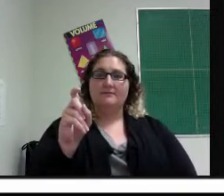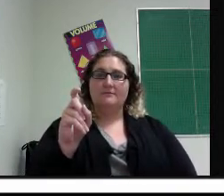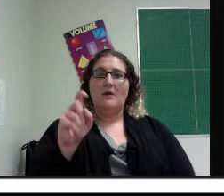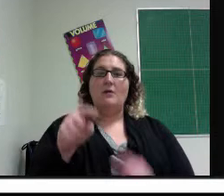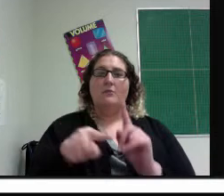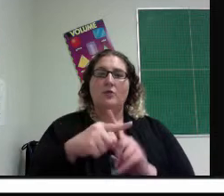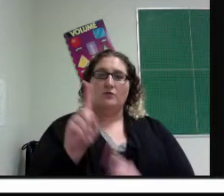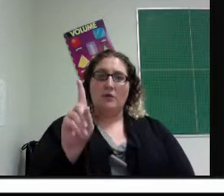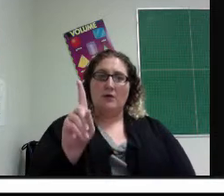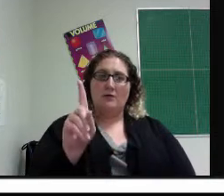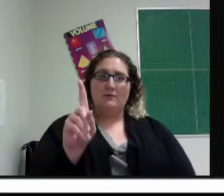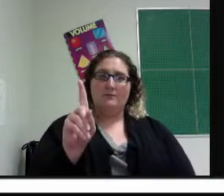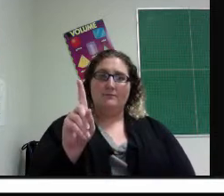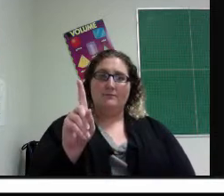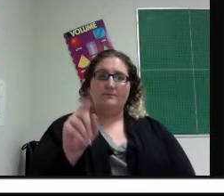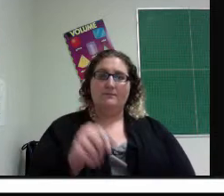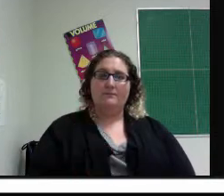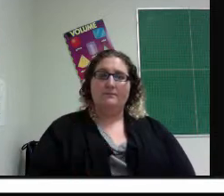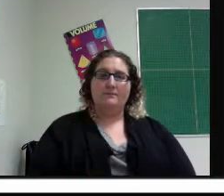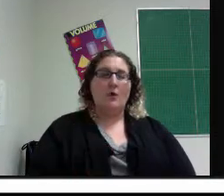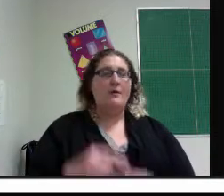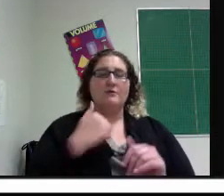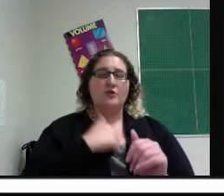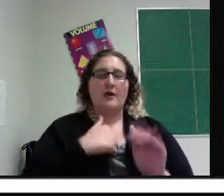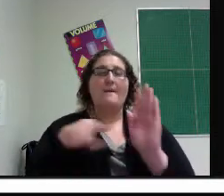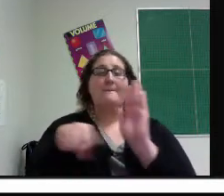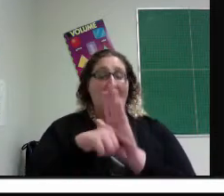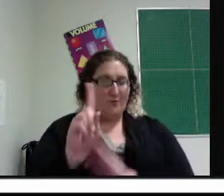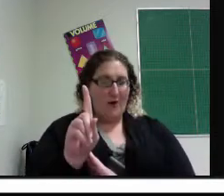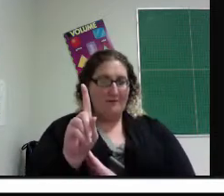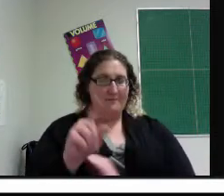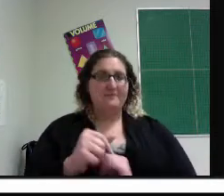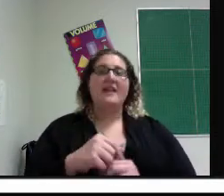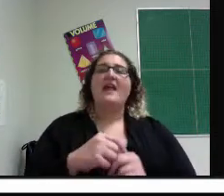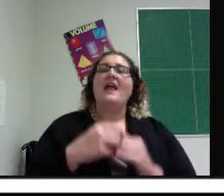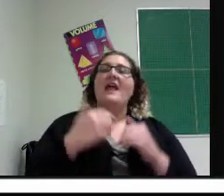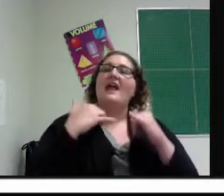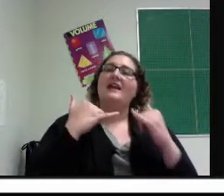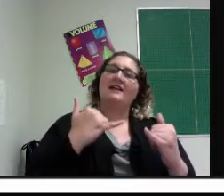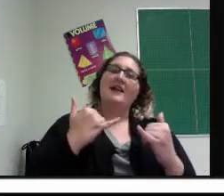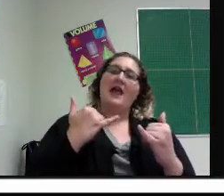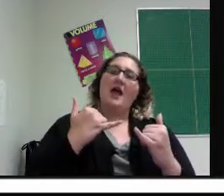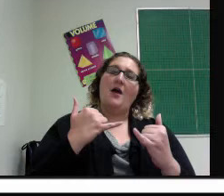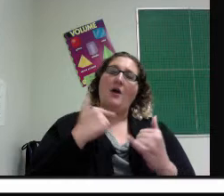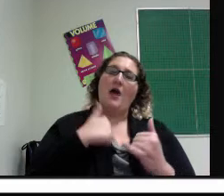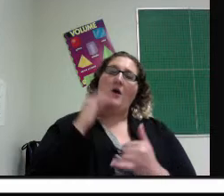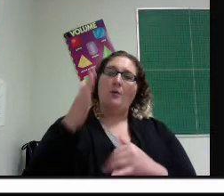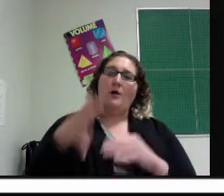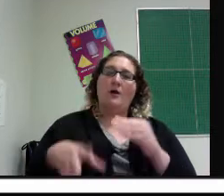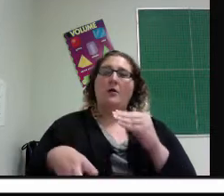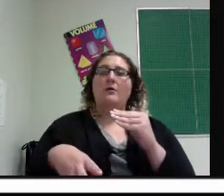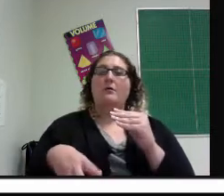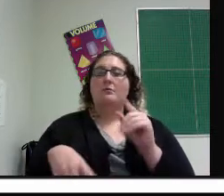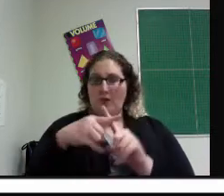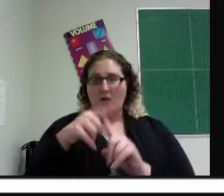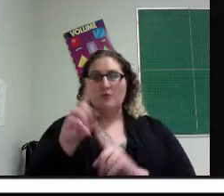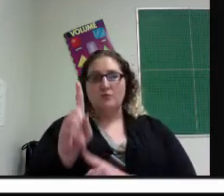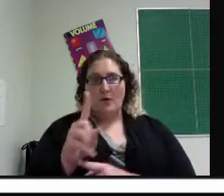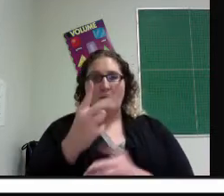plus 1. Or sorry, minus 1. And so now I'm going to add 1 to both